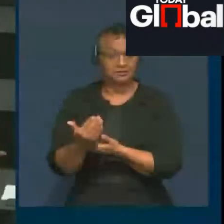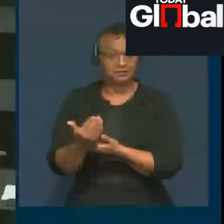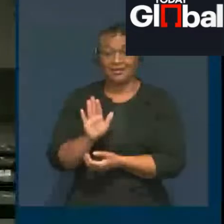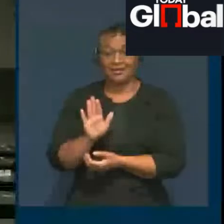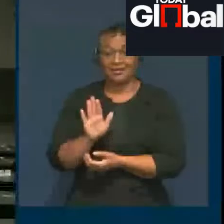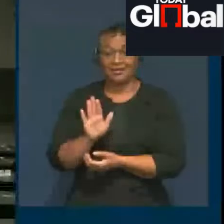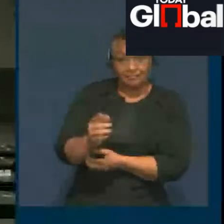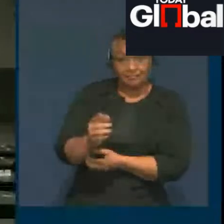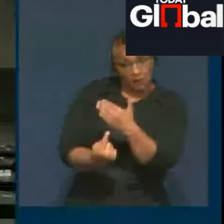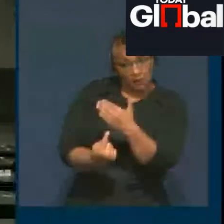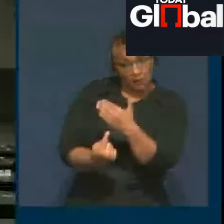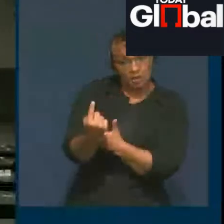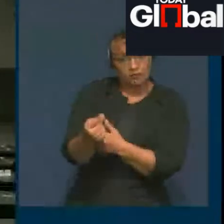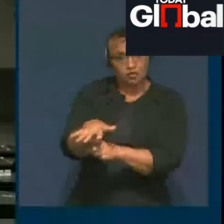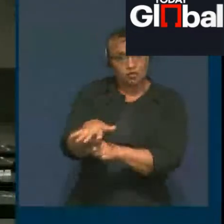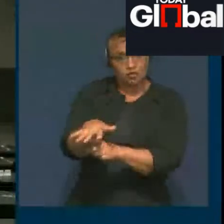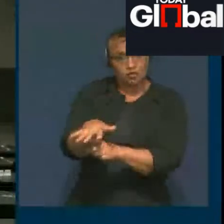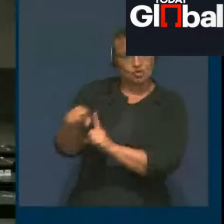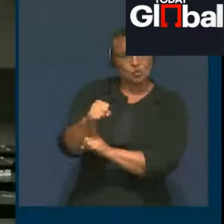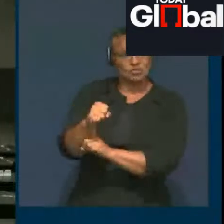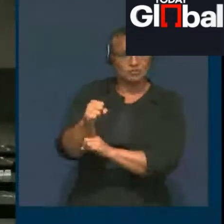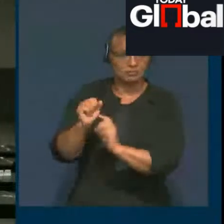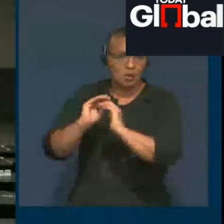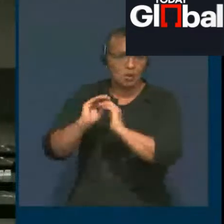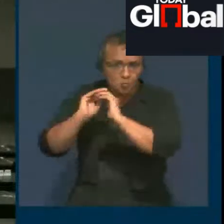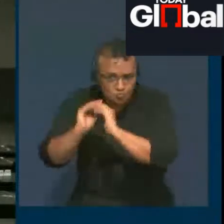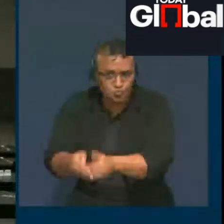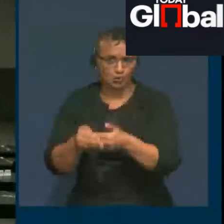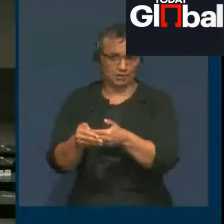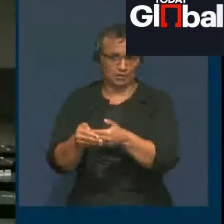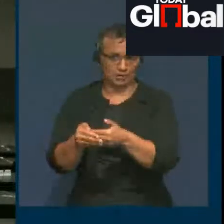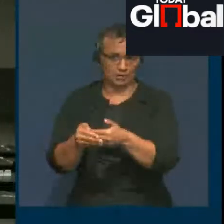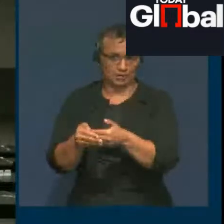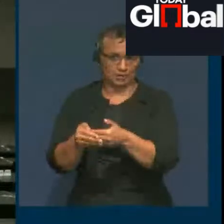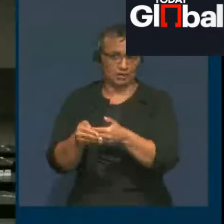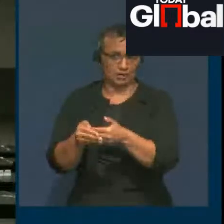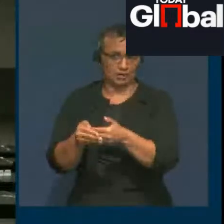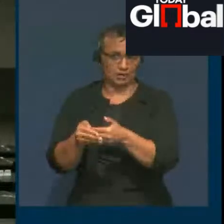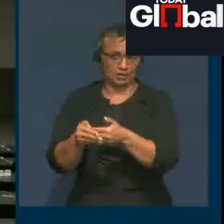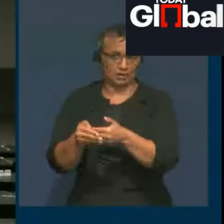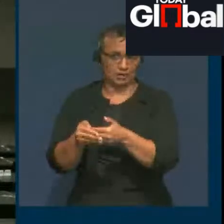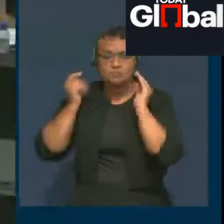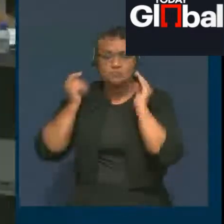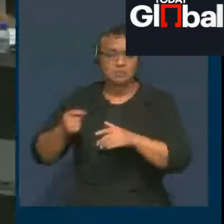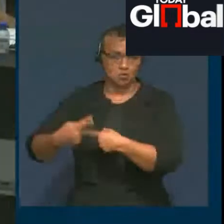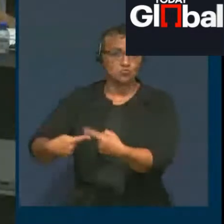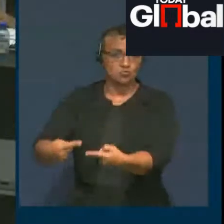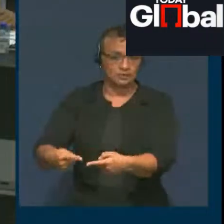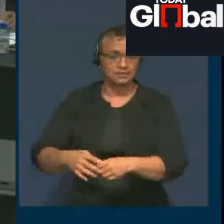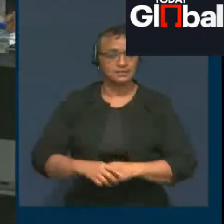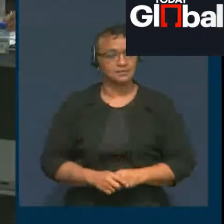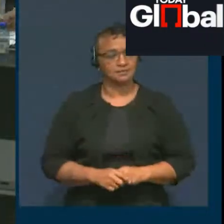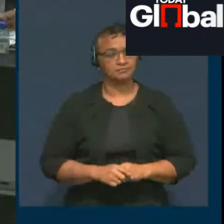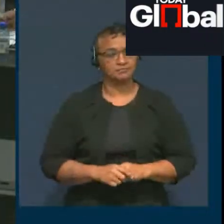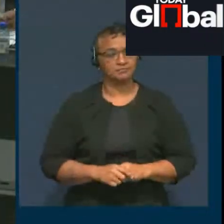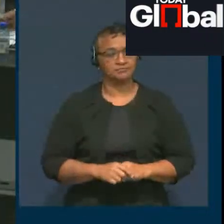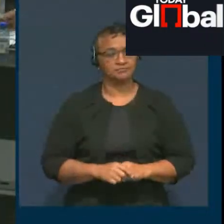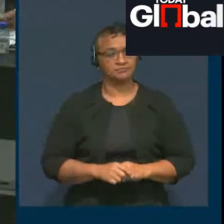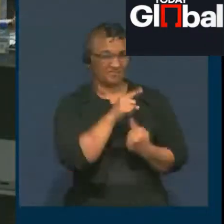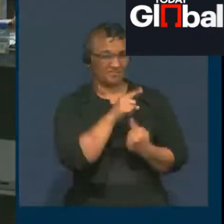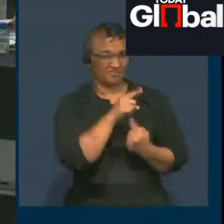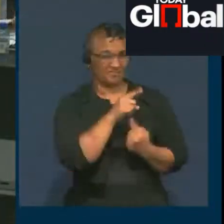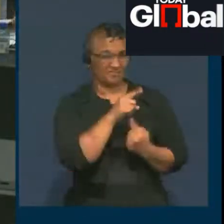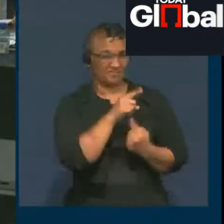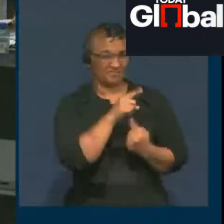are protected in all stages of the criminal proceedings. Thank you very much indeed for your answer.